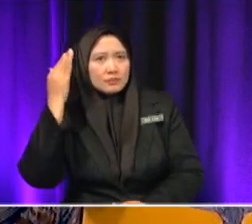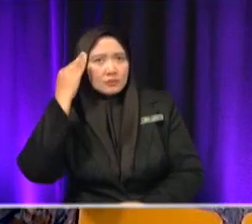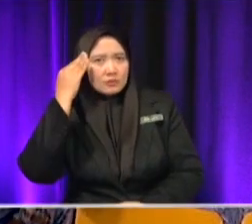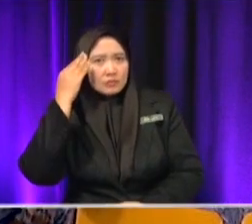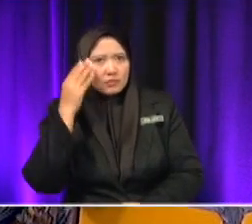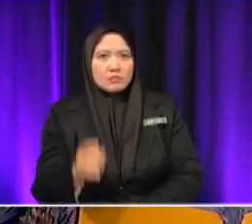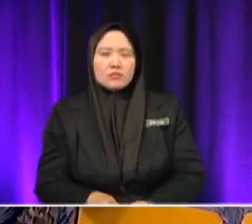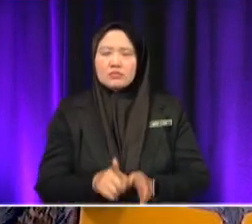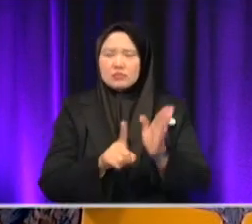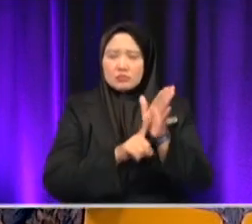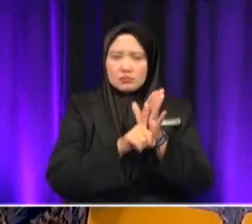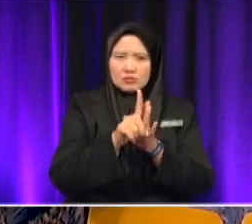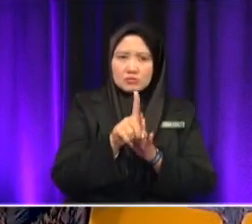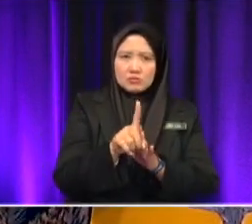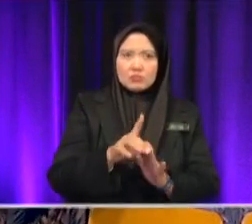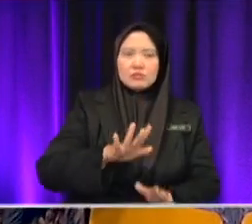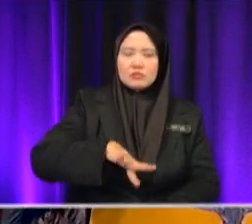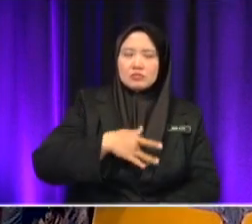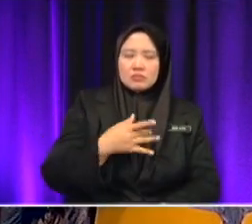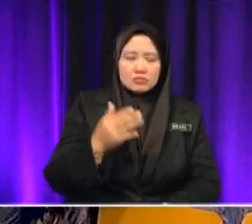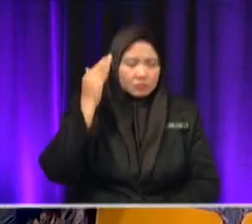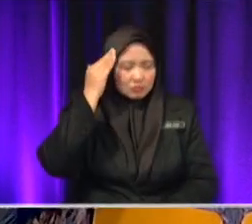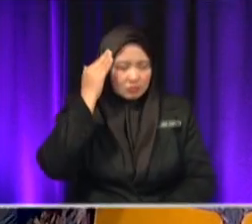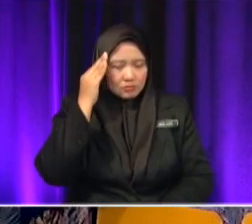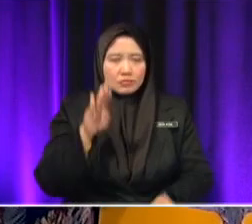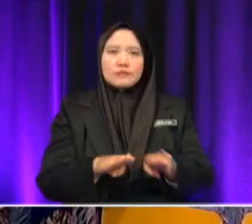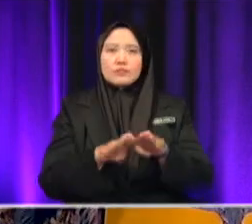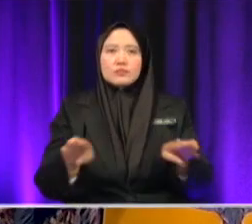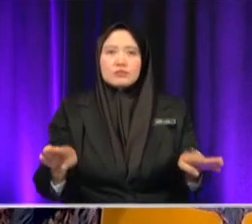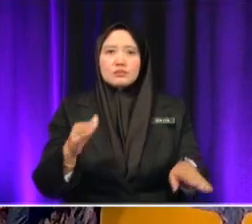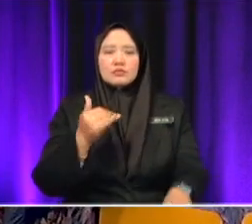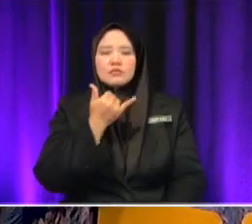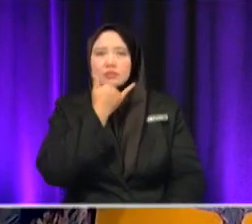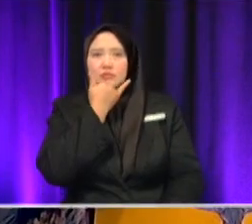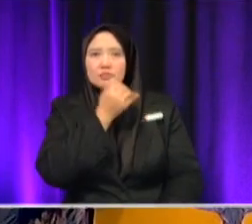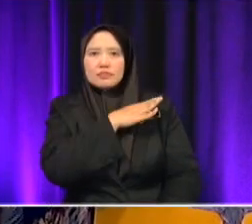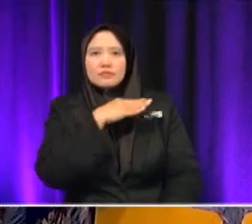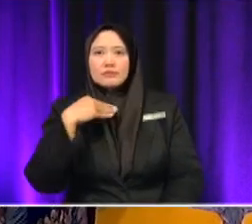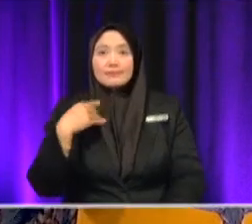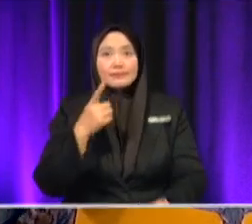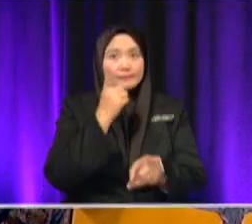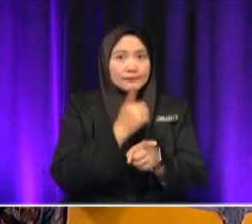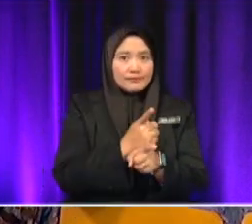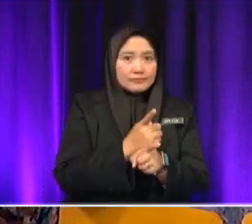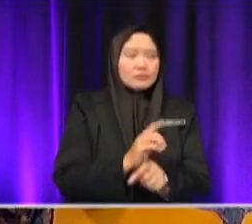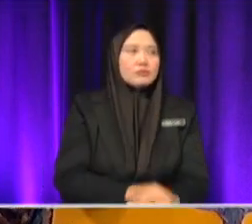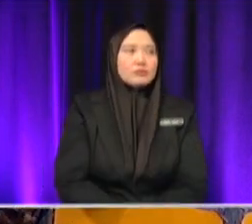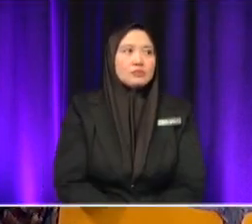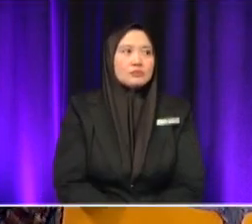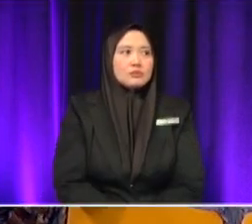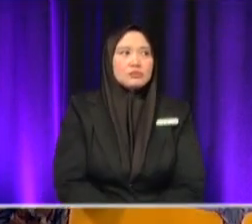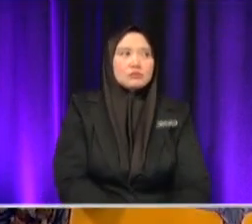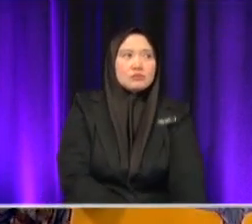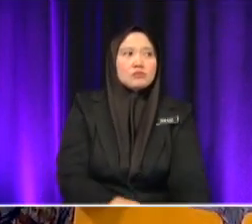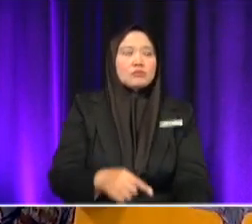sense. So they know what's right and they know what's wrong. Okay, so viewers at home, in this segment, we are